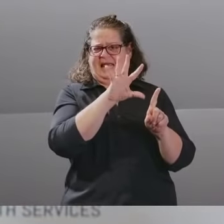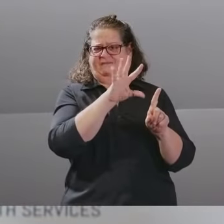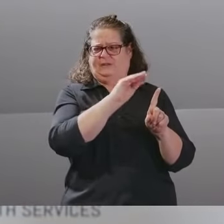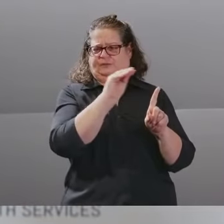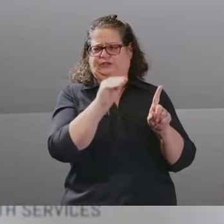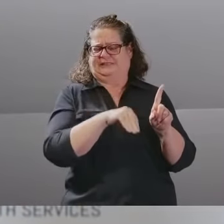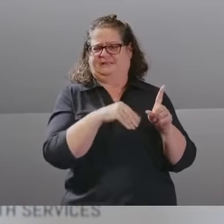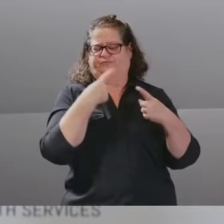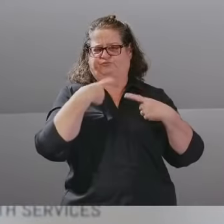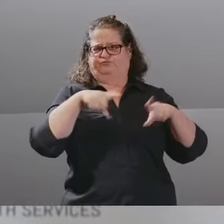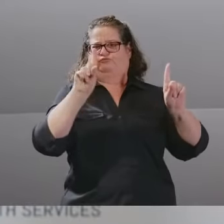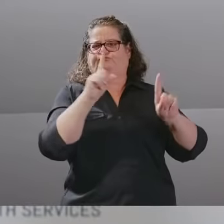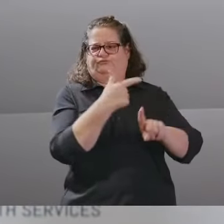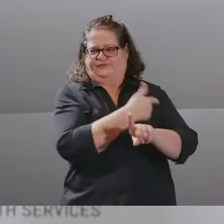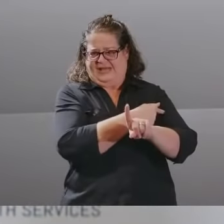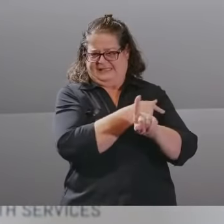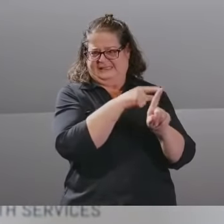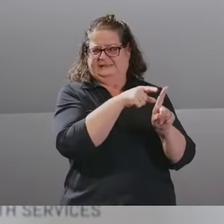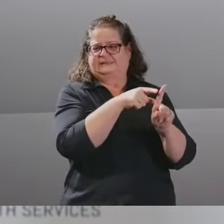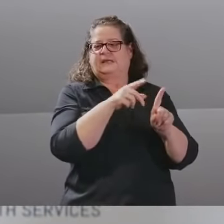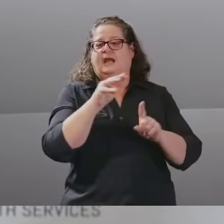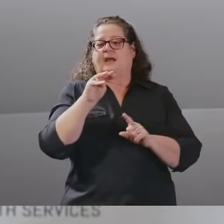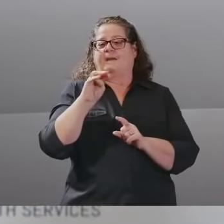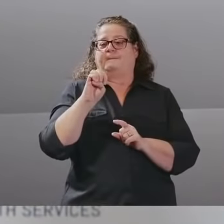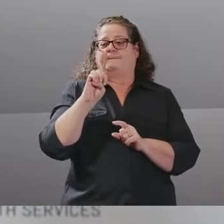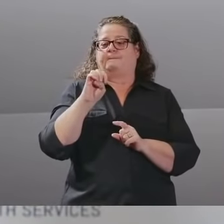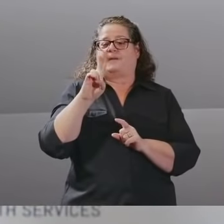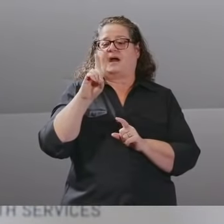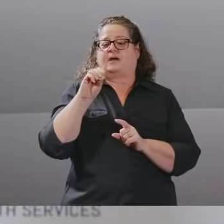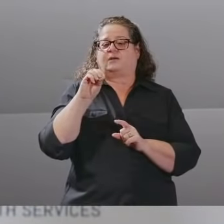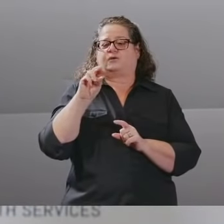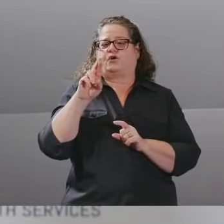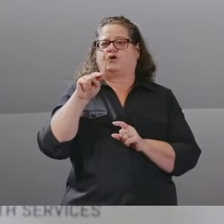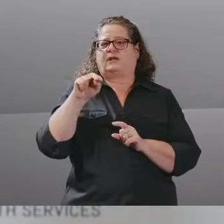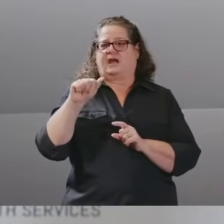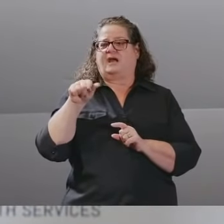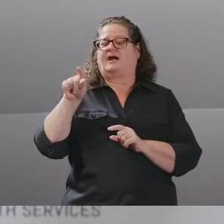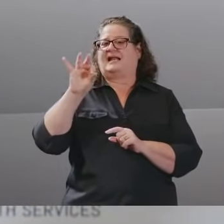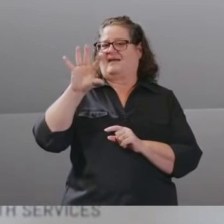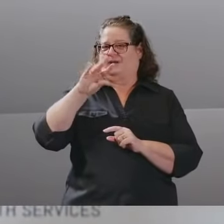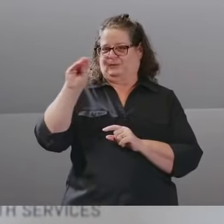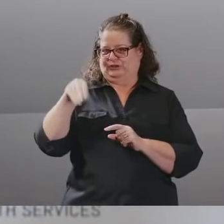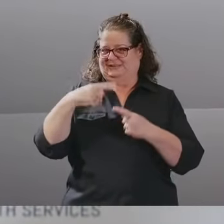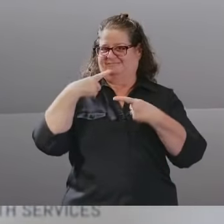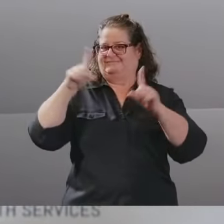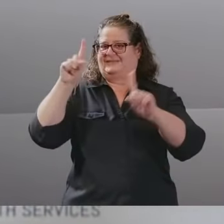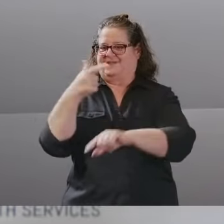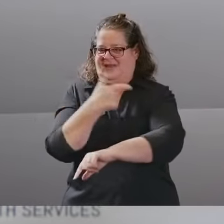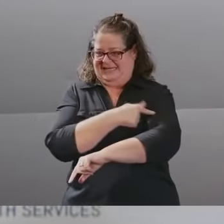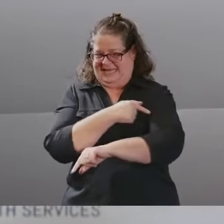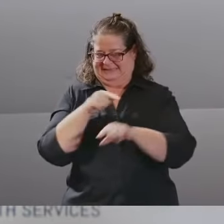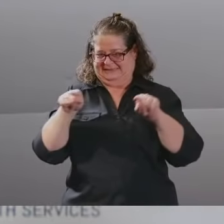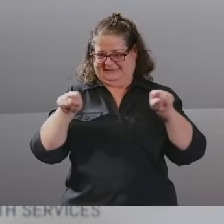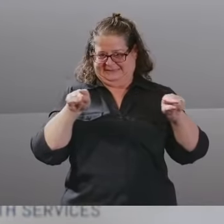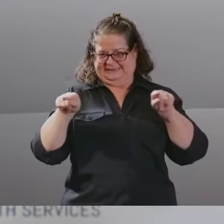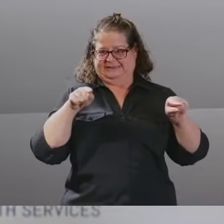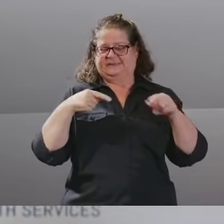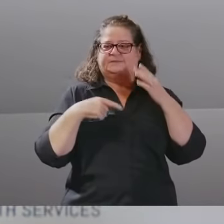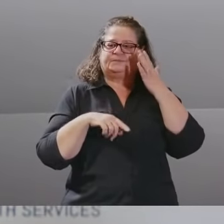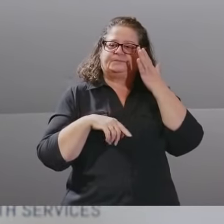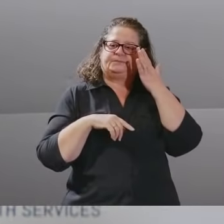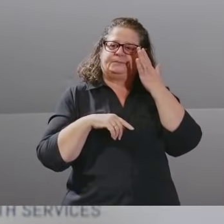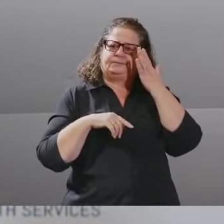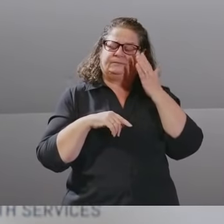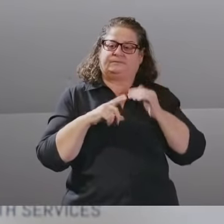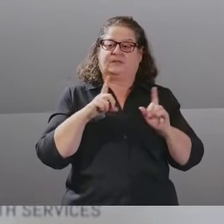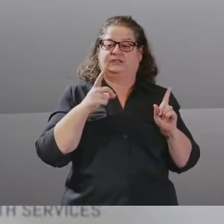a vaccine that is also 95% effective. Earlier this year, Dr. Christ